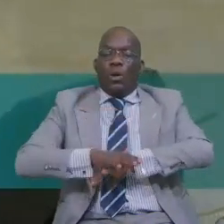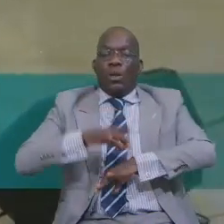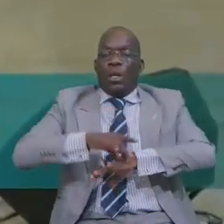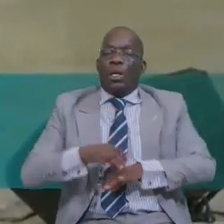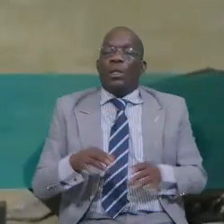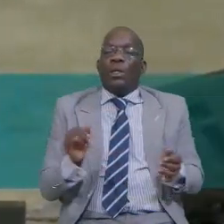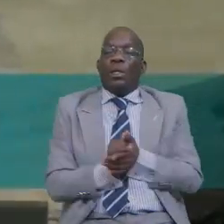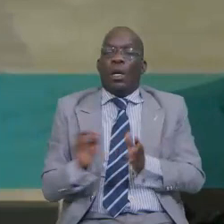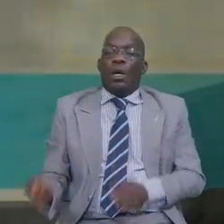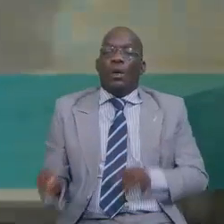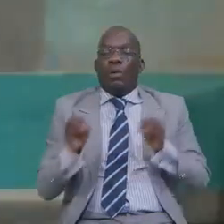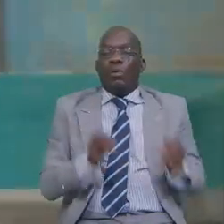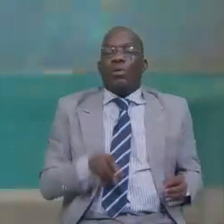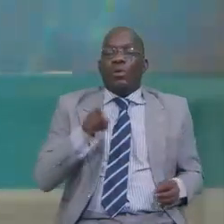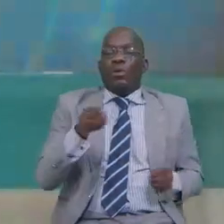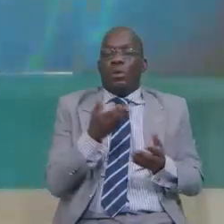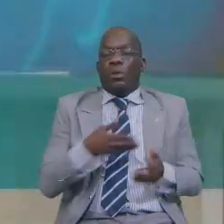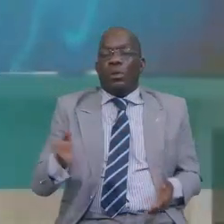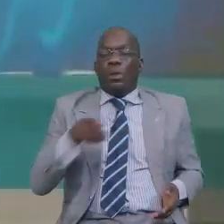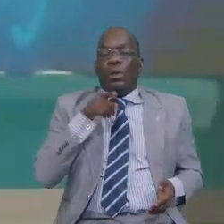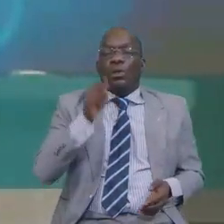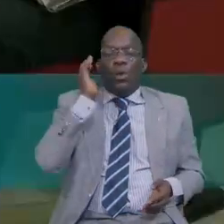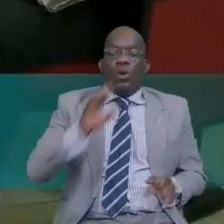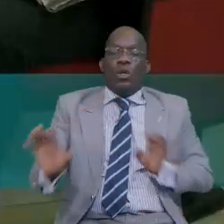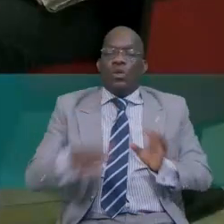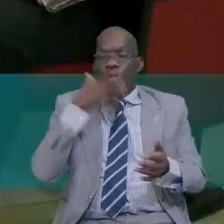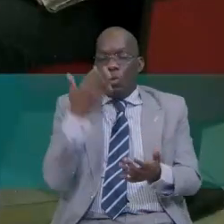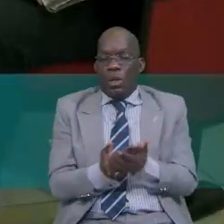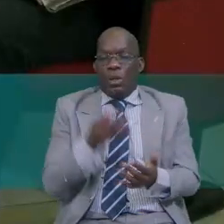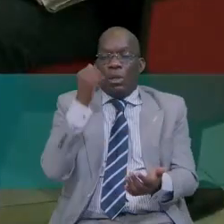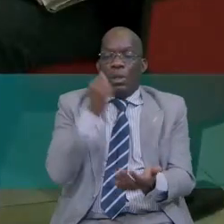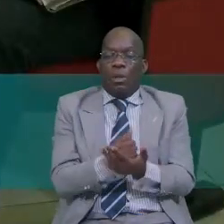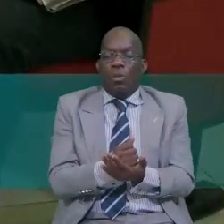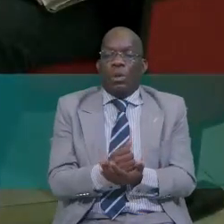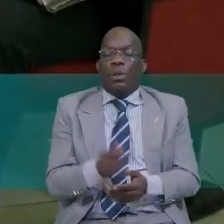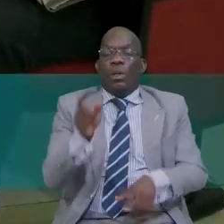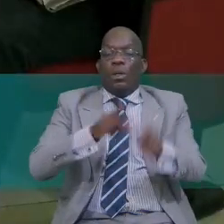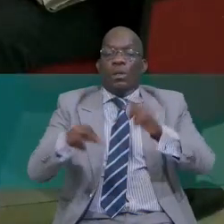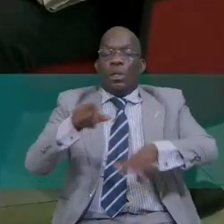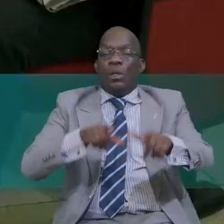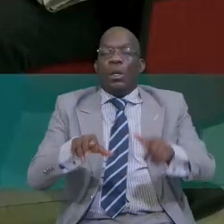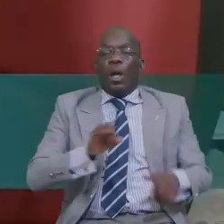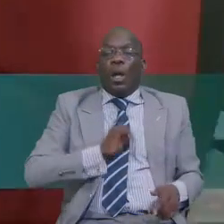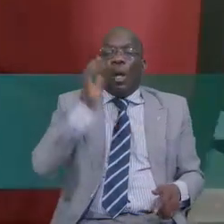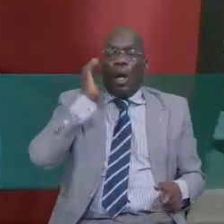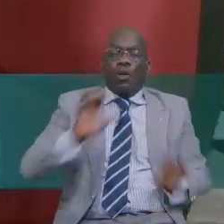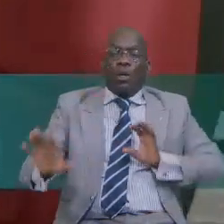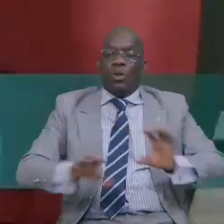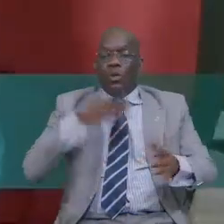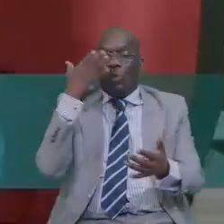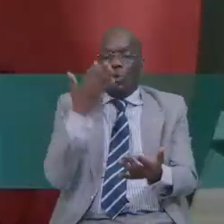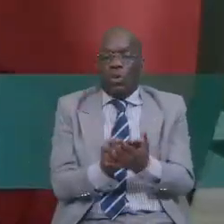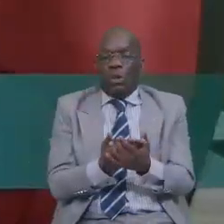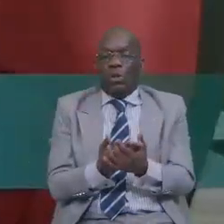there, you will do well. I will do well.